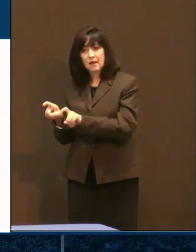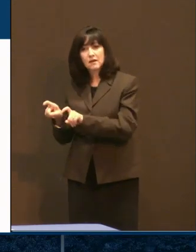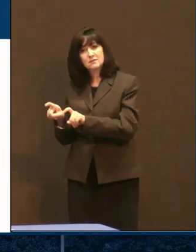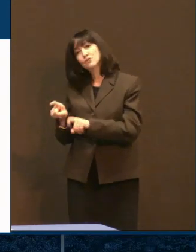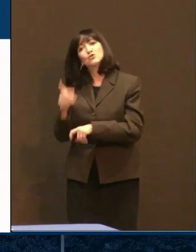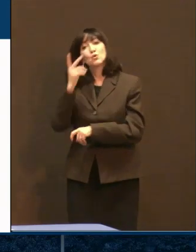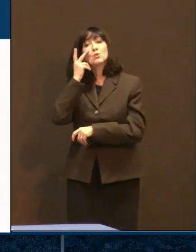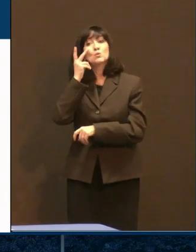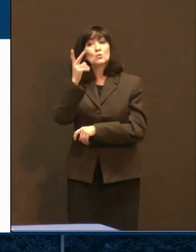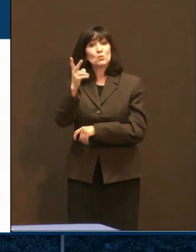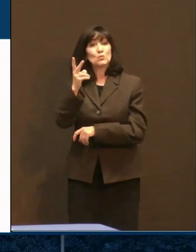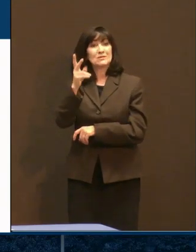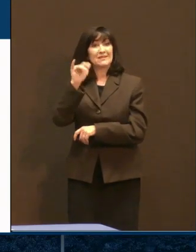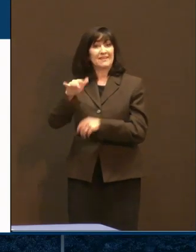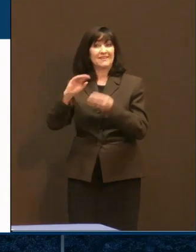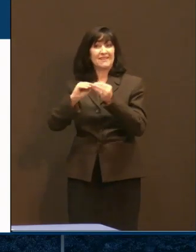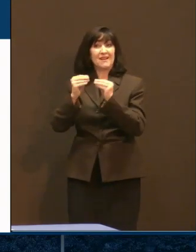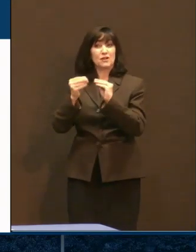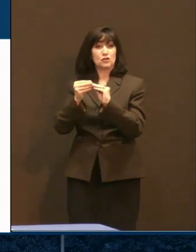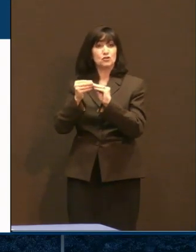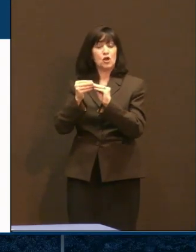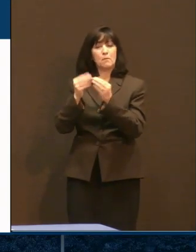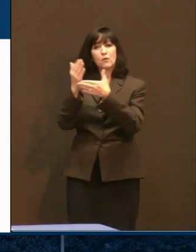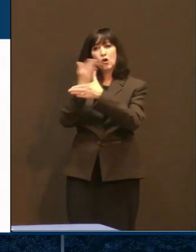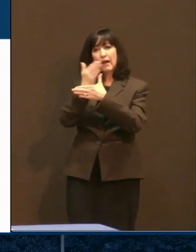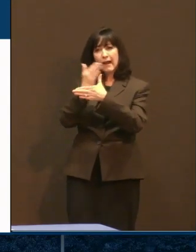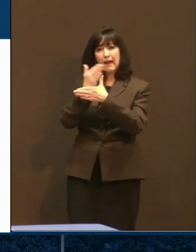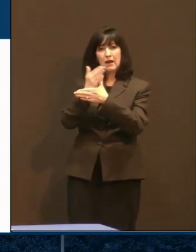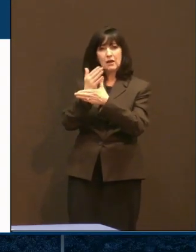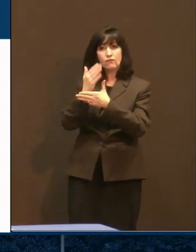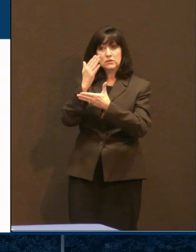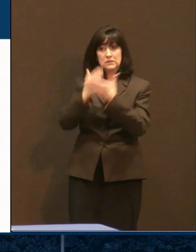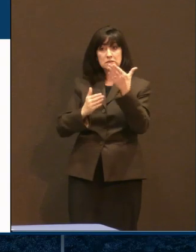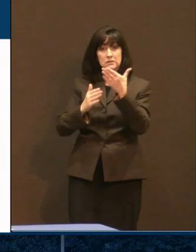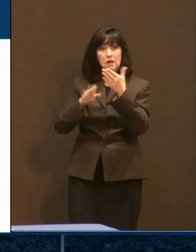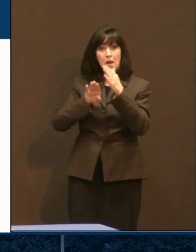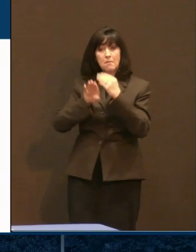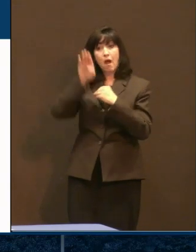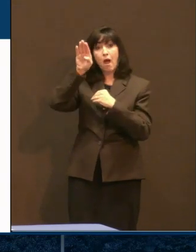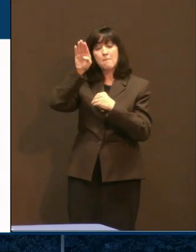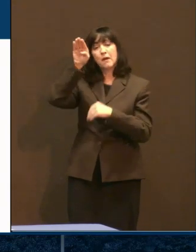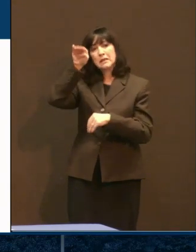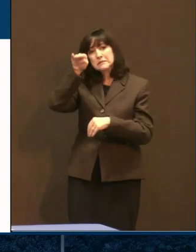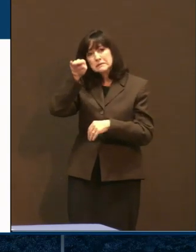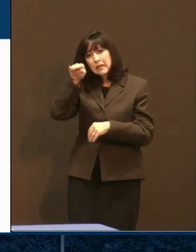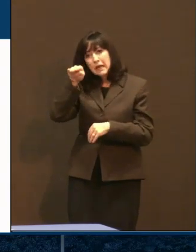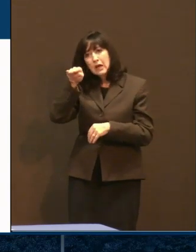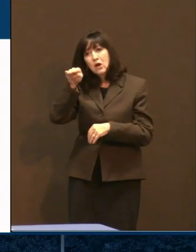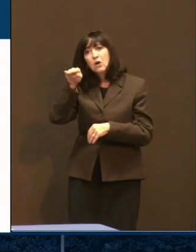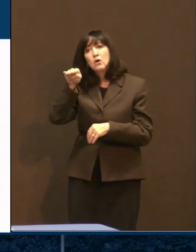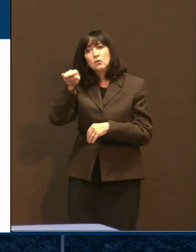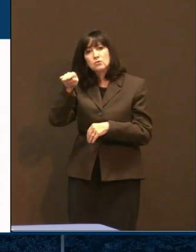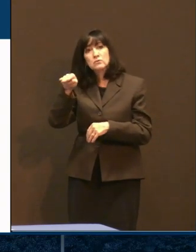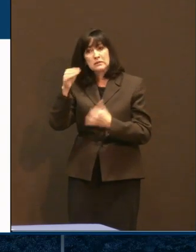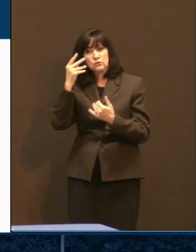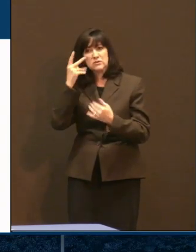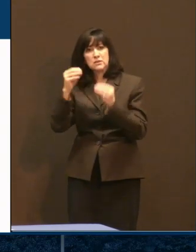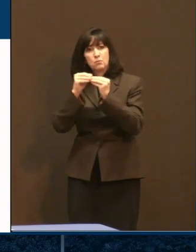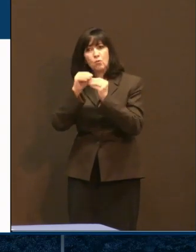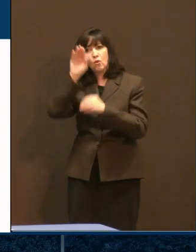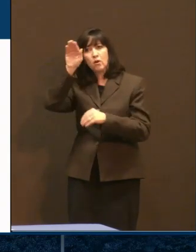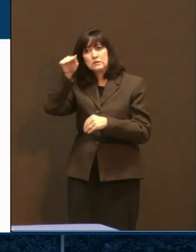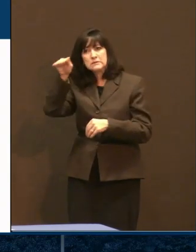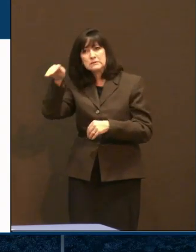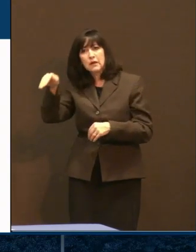smooths those big spikes out and also shows a bit of a downward trend. New